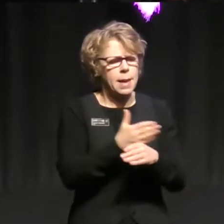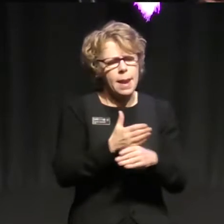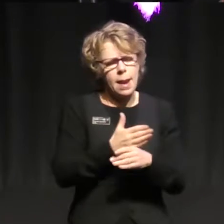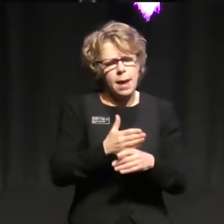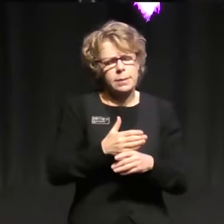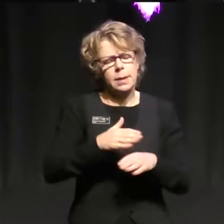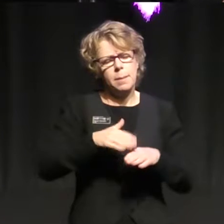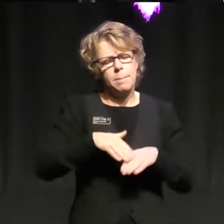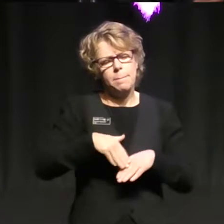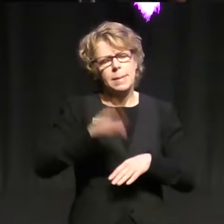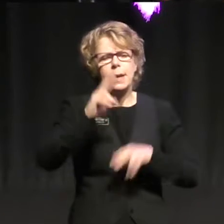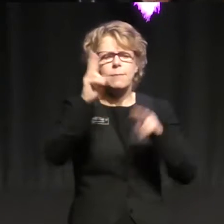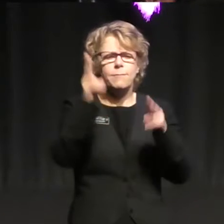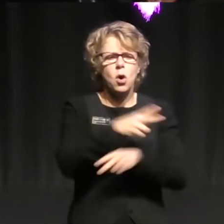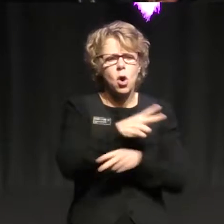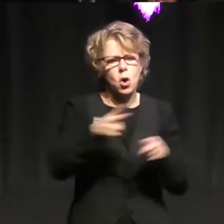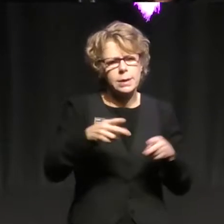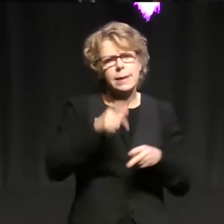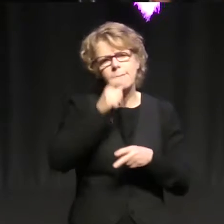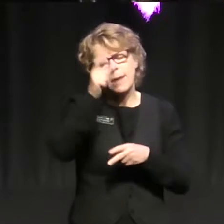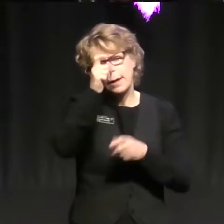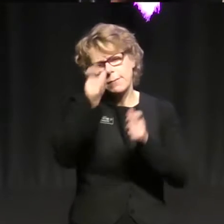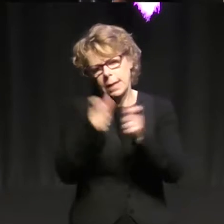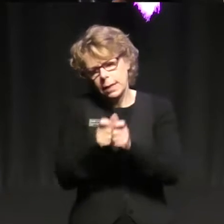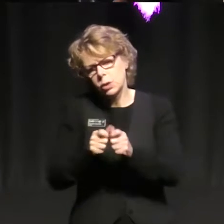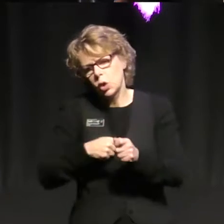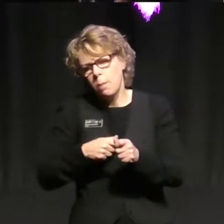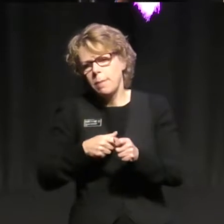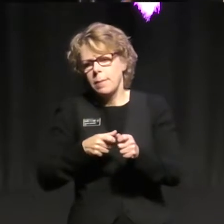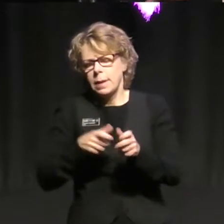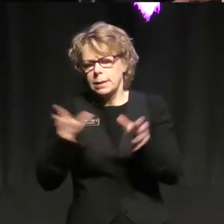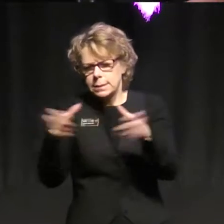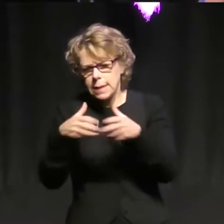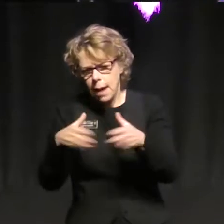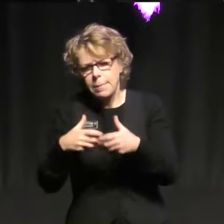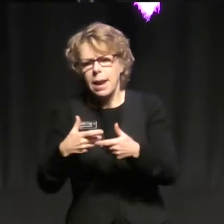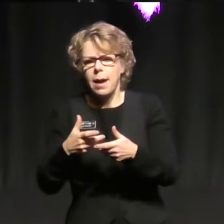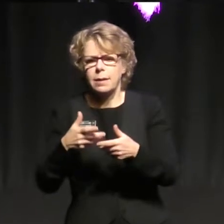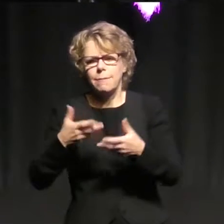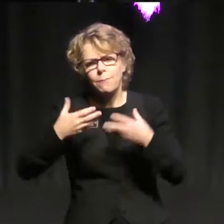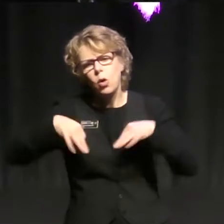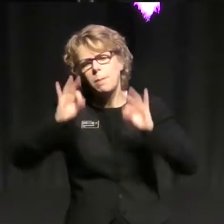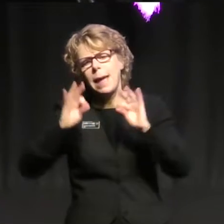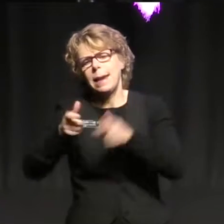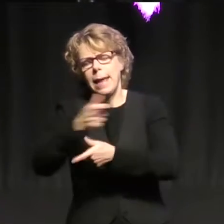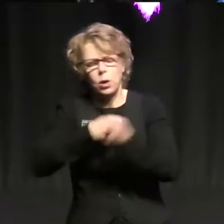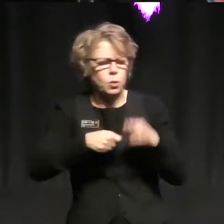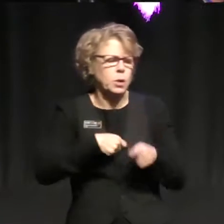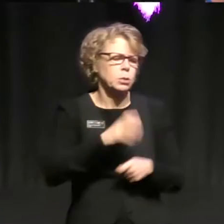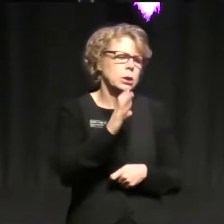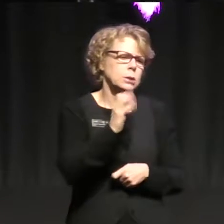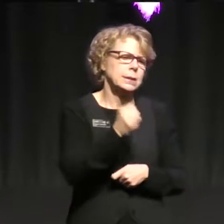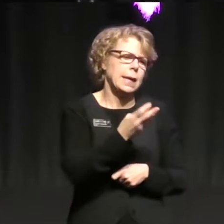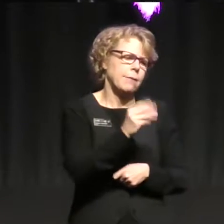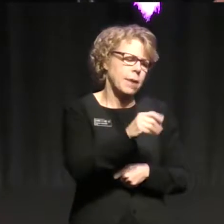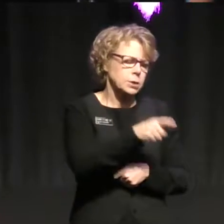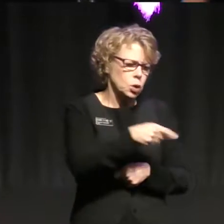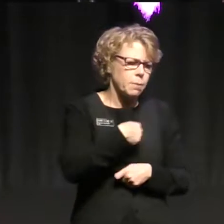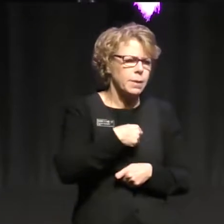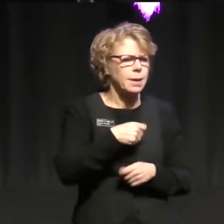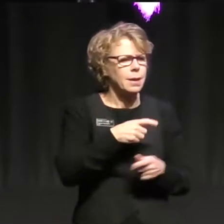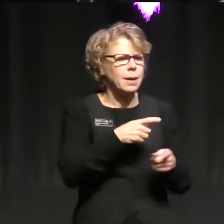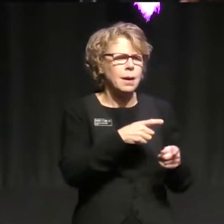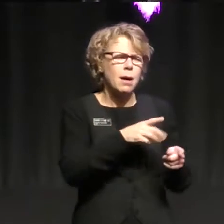traditional trade union that organizes the formal economy and SEWA that achieves